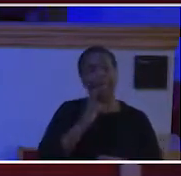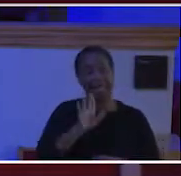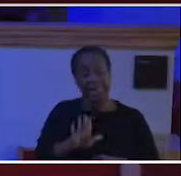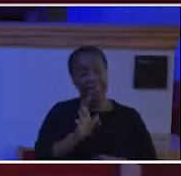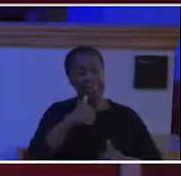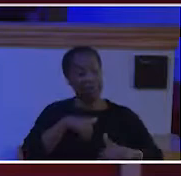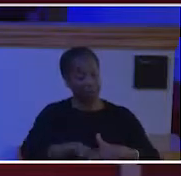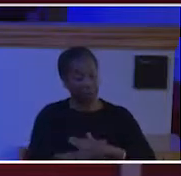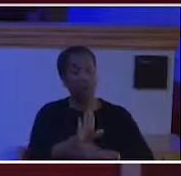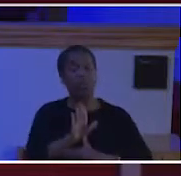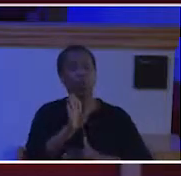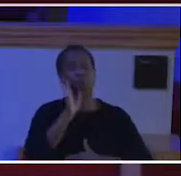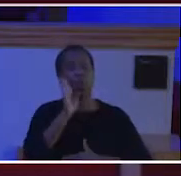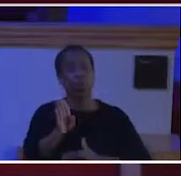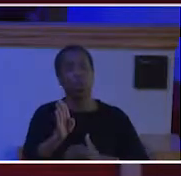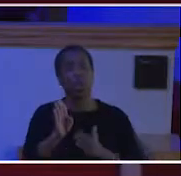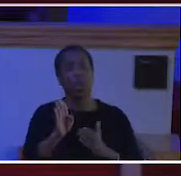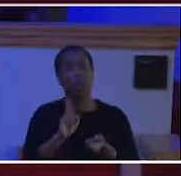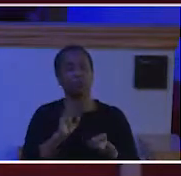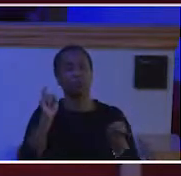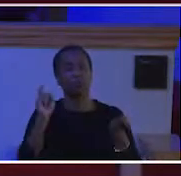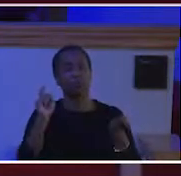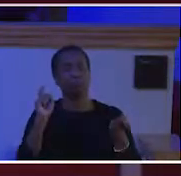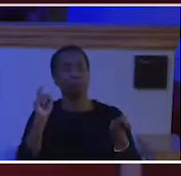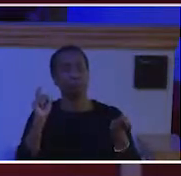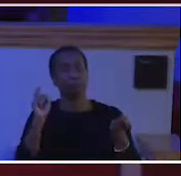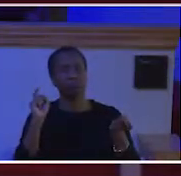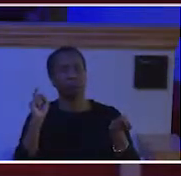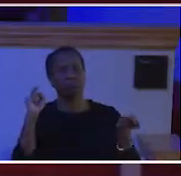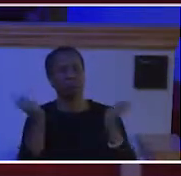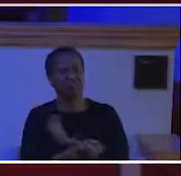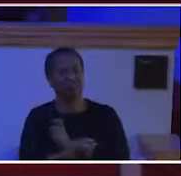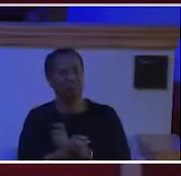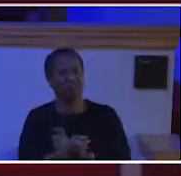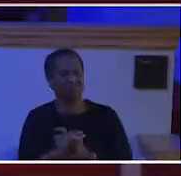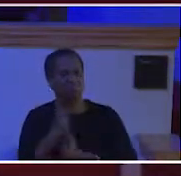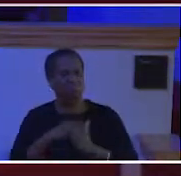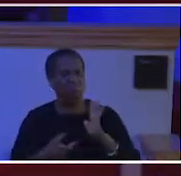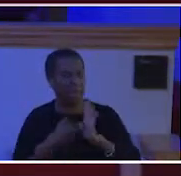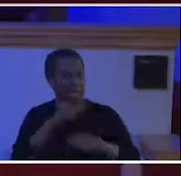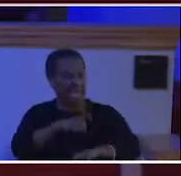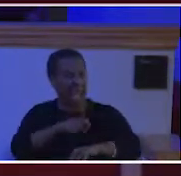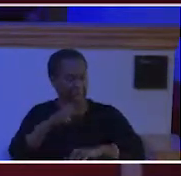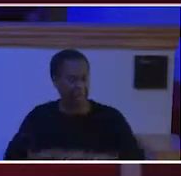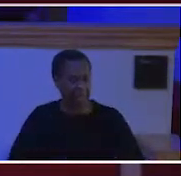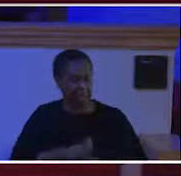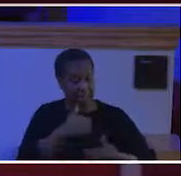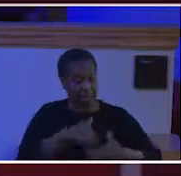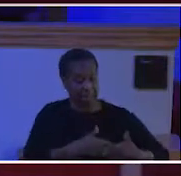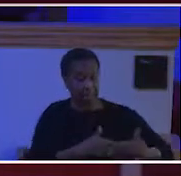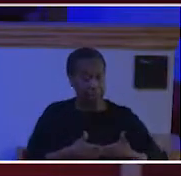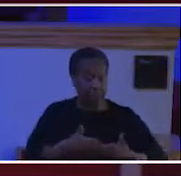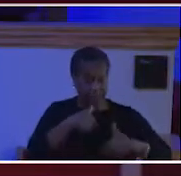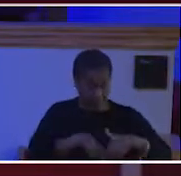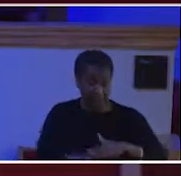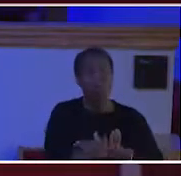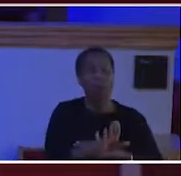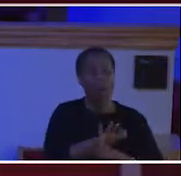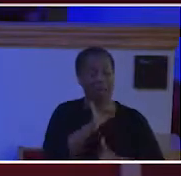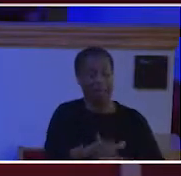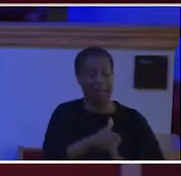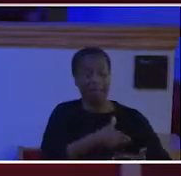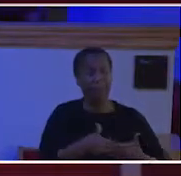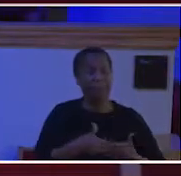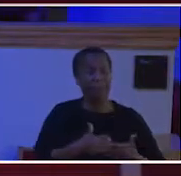reverse any sense of timing. This baby that's born in this manger is the one